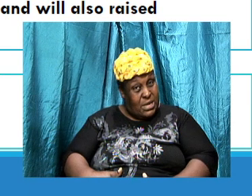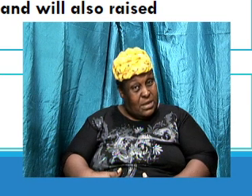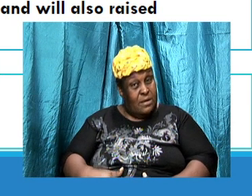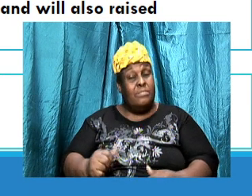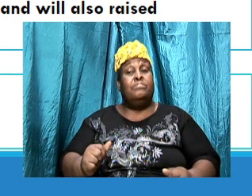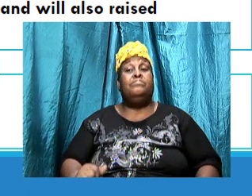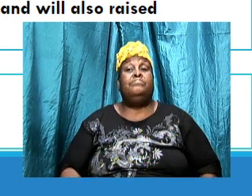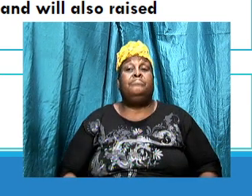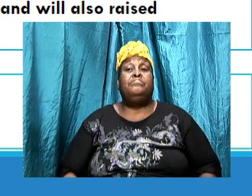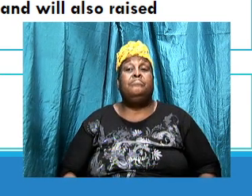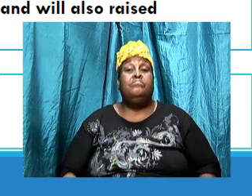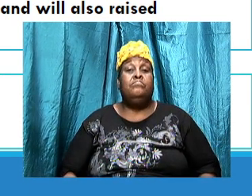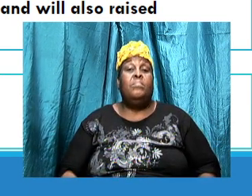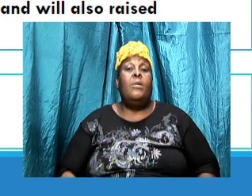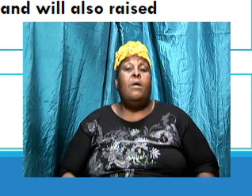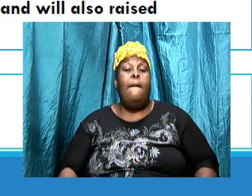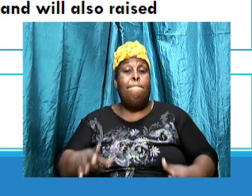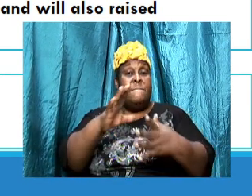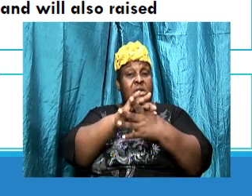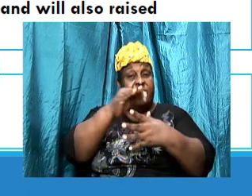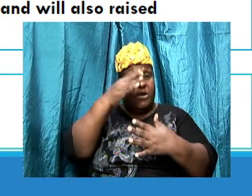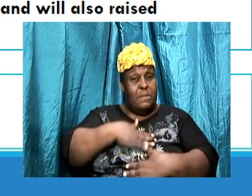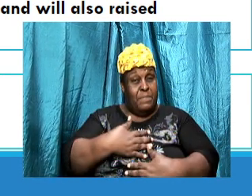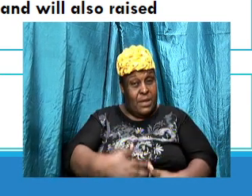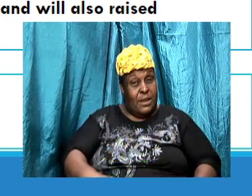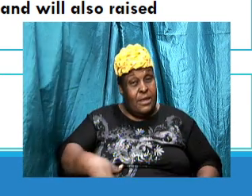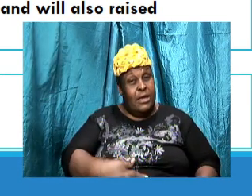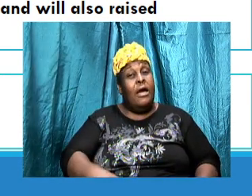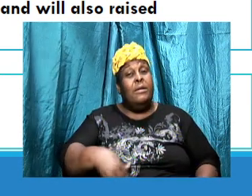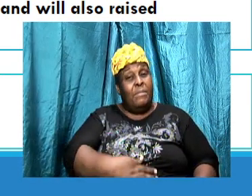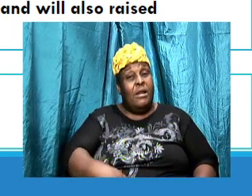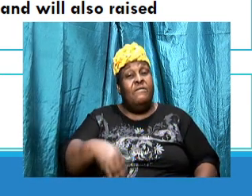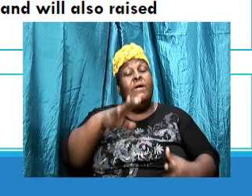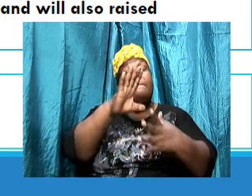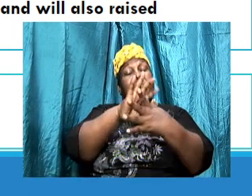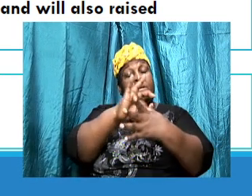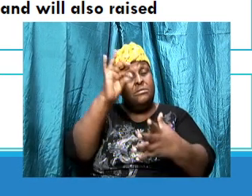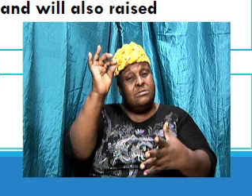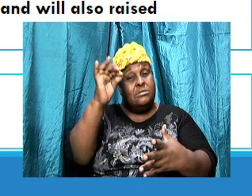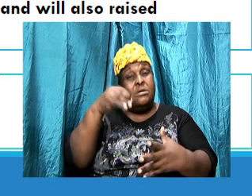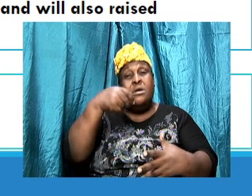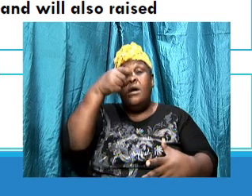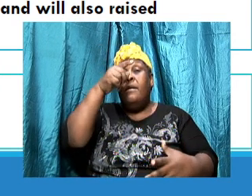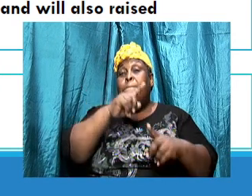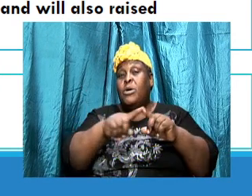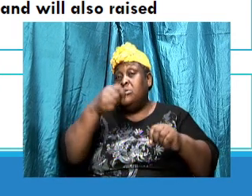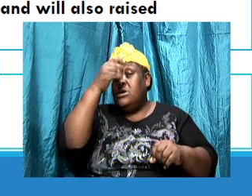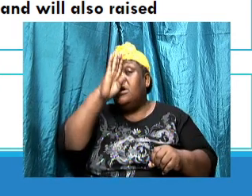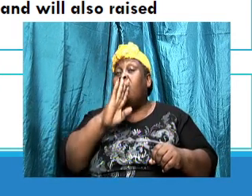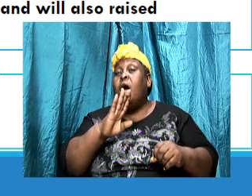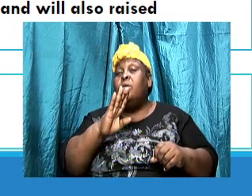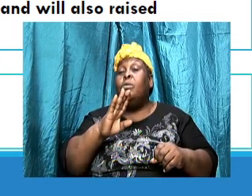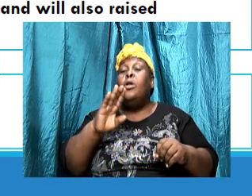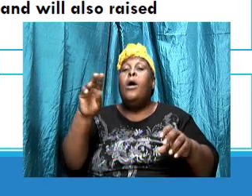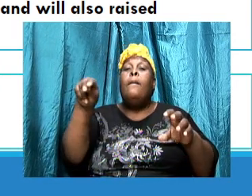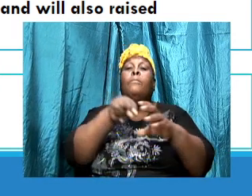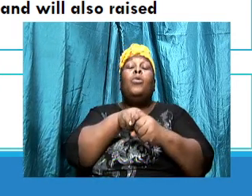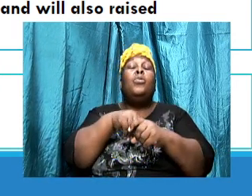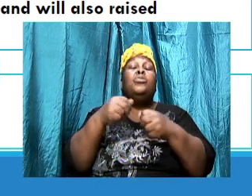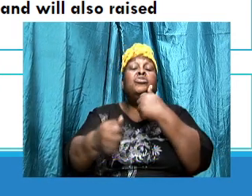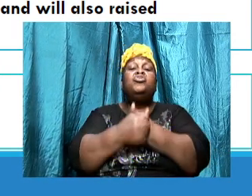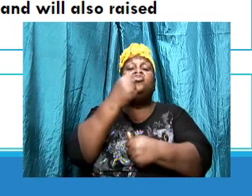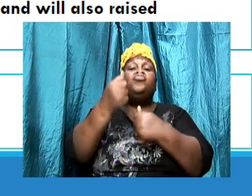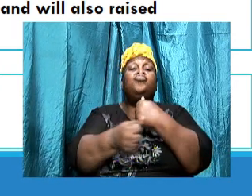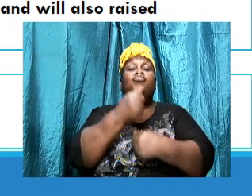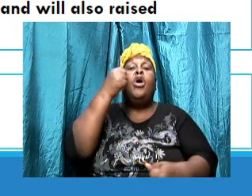he's talking about. Meat for the belly and the belly for meat. He went on to say, God will both destroy both it and them. So there's come a time